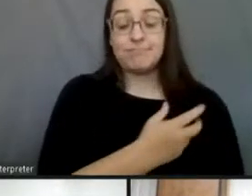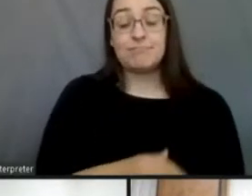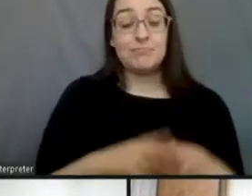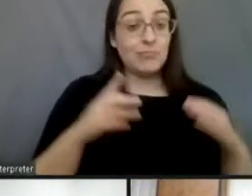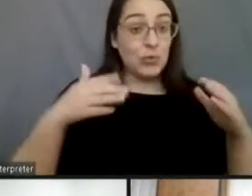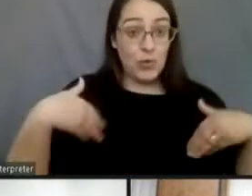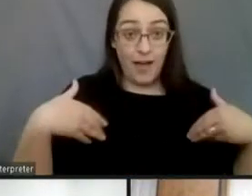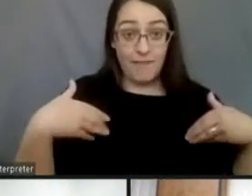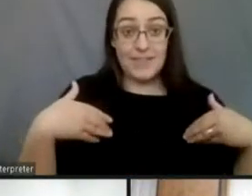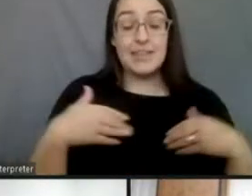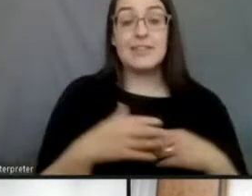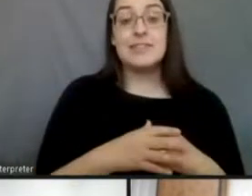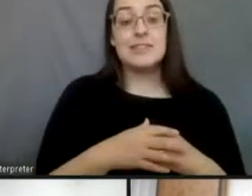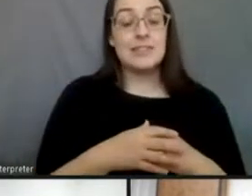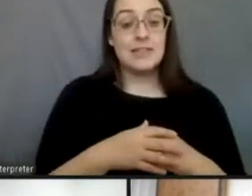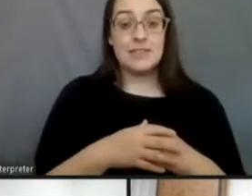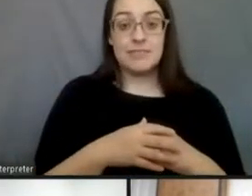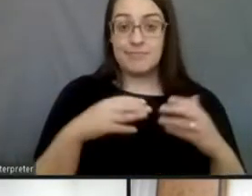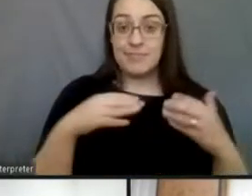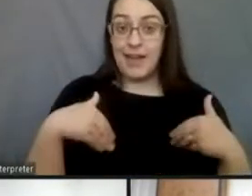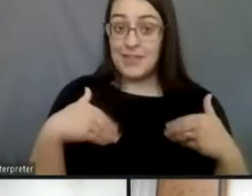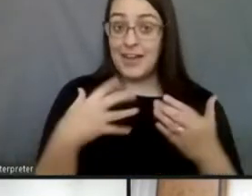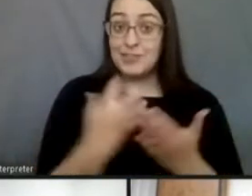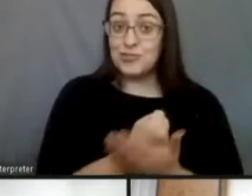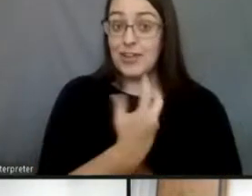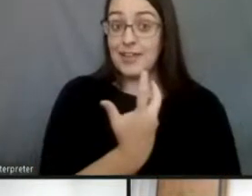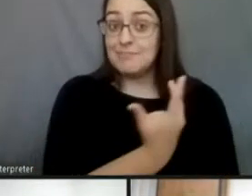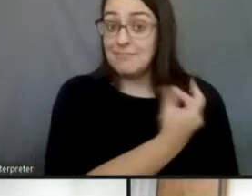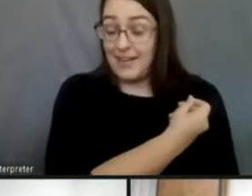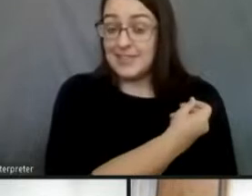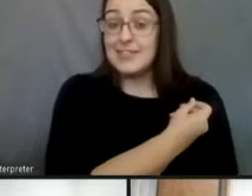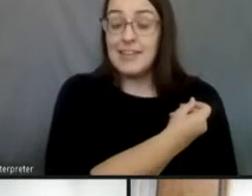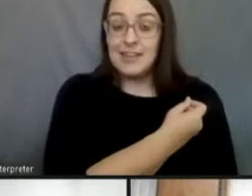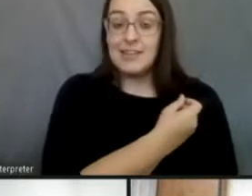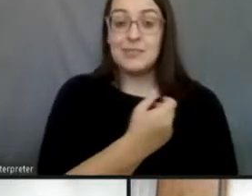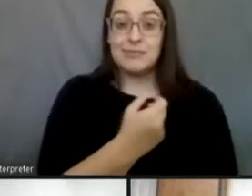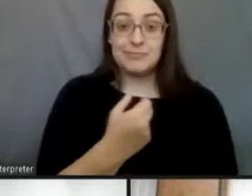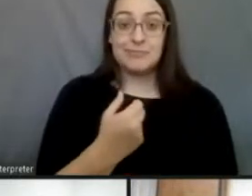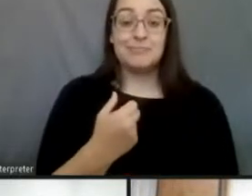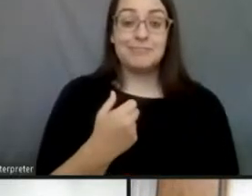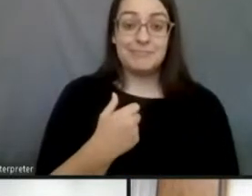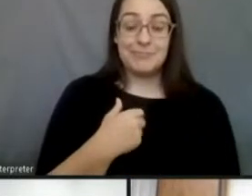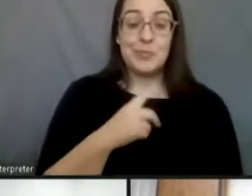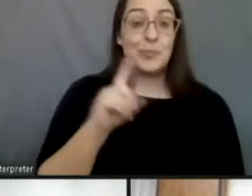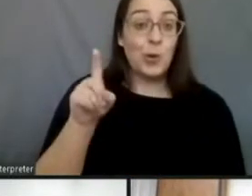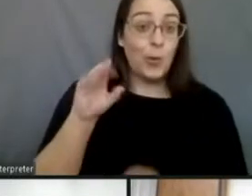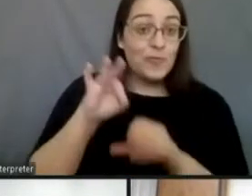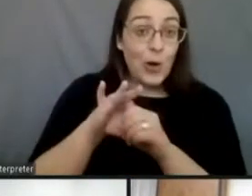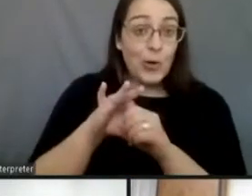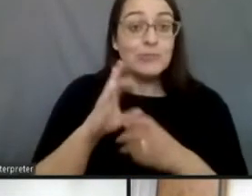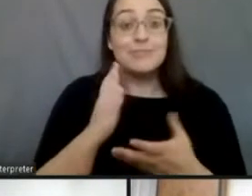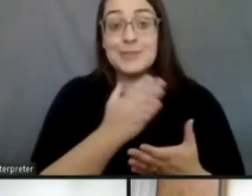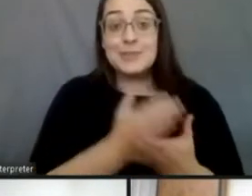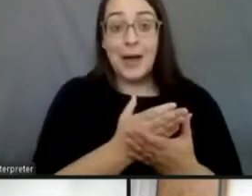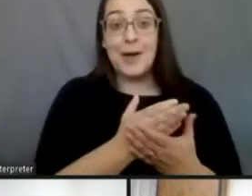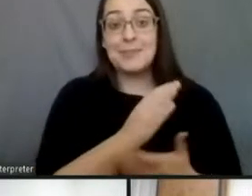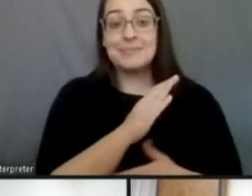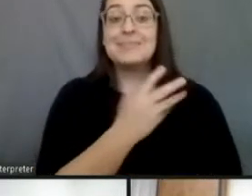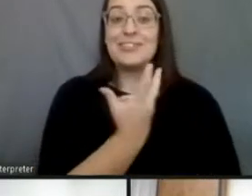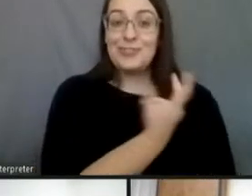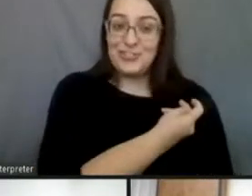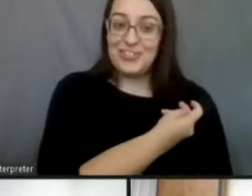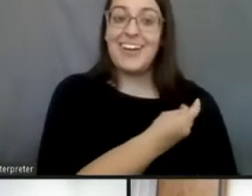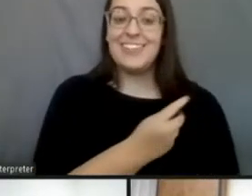you haven't had it, if you haven't had an opportunity to be vaccinated, why don't you go vote, stop by the Civic Center and be vaccinated.